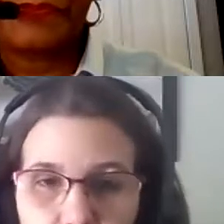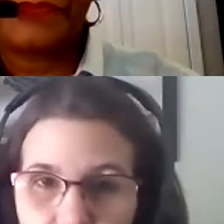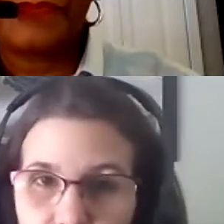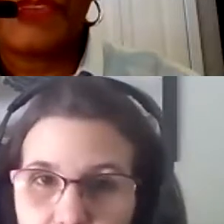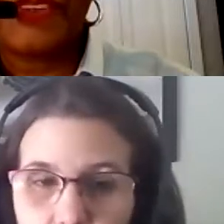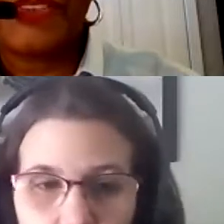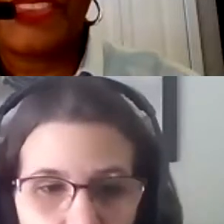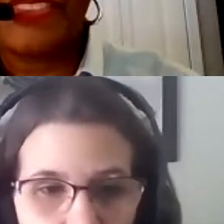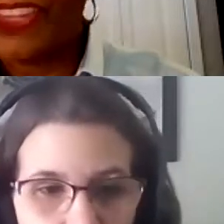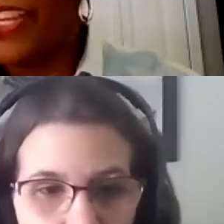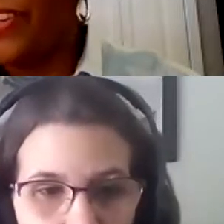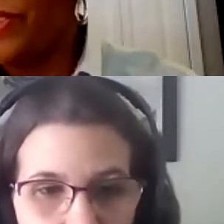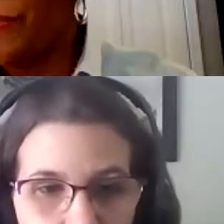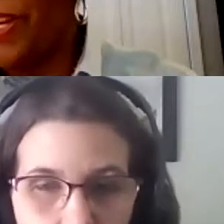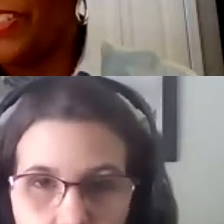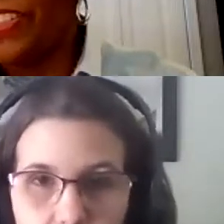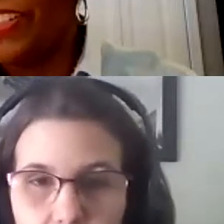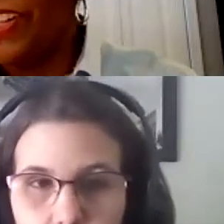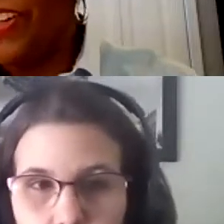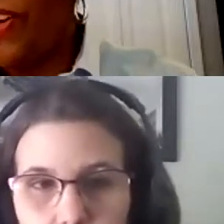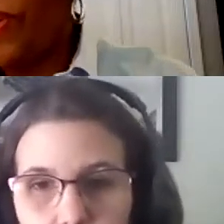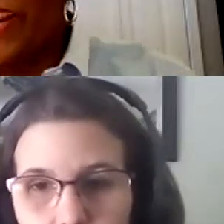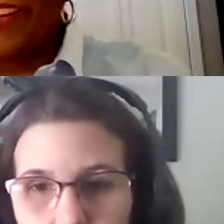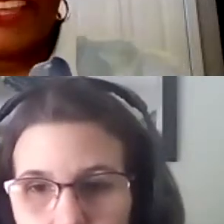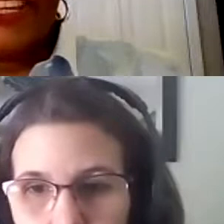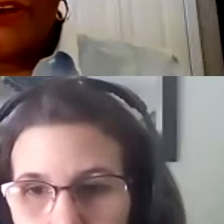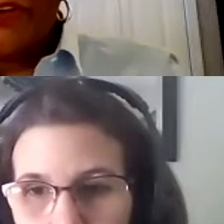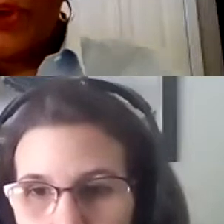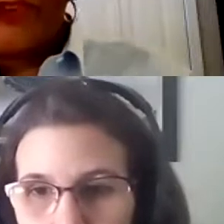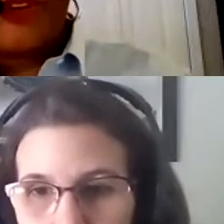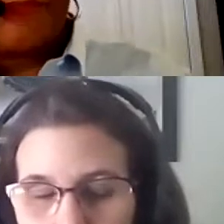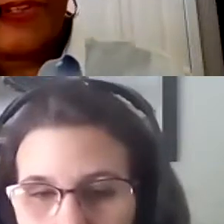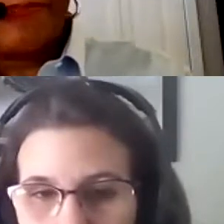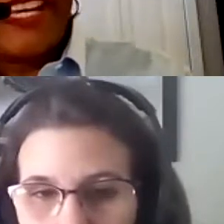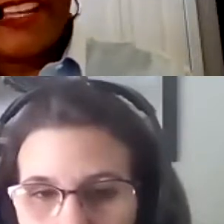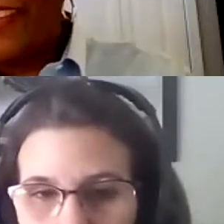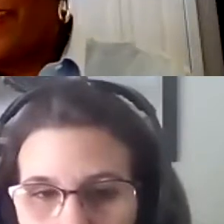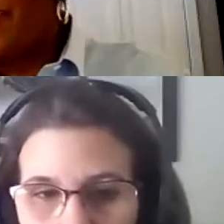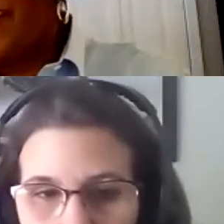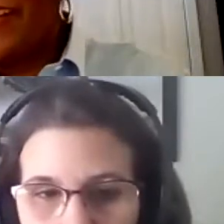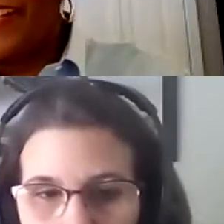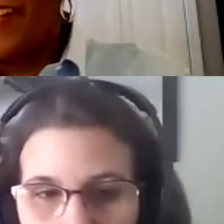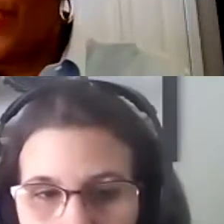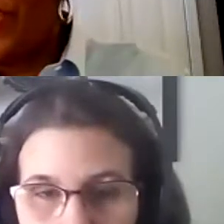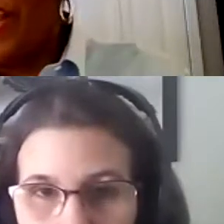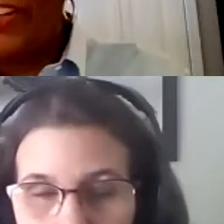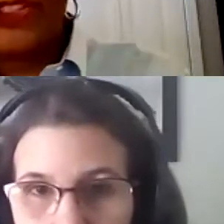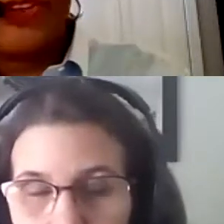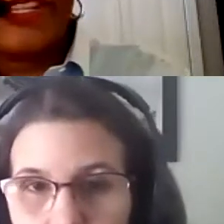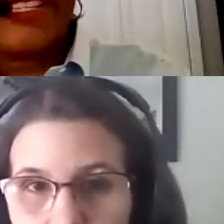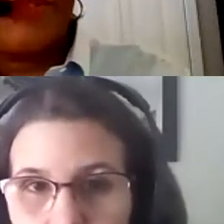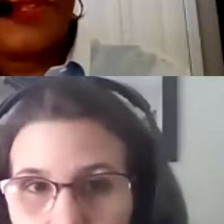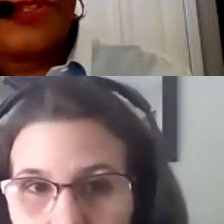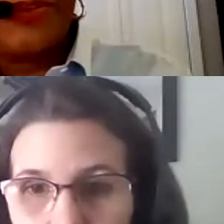disability.statistics@unh.edu. Thank you. Thank you so much. All right. Thank you, everyone, for participating in this discussion. I'll